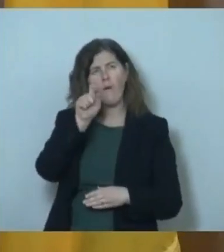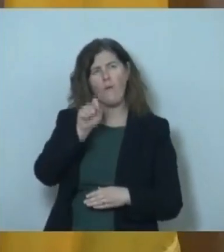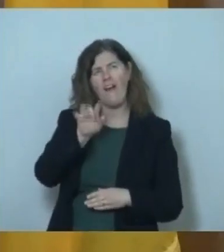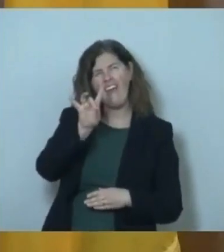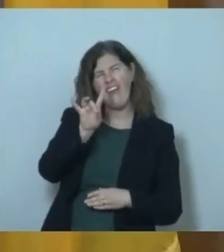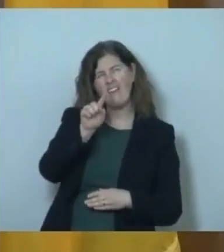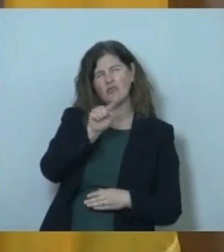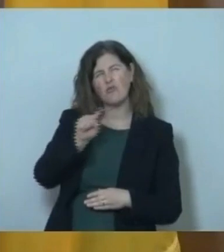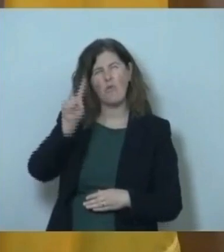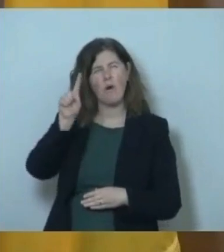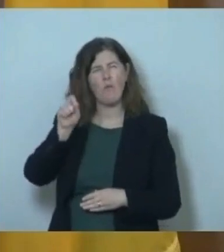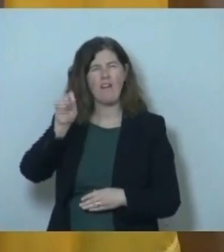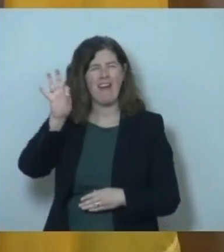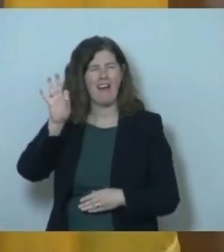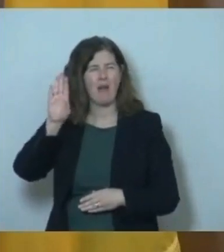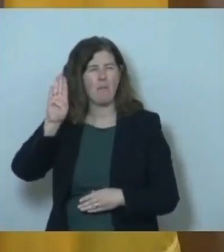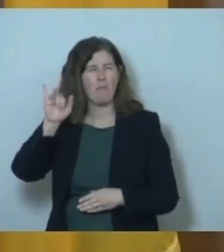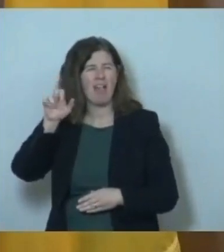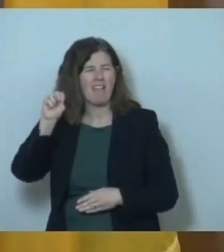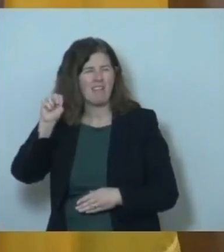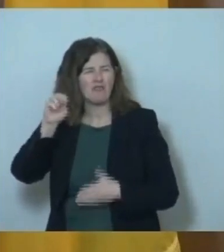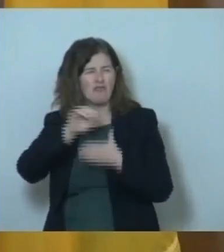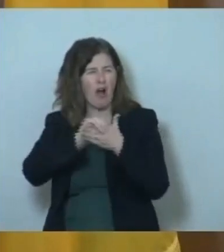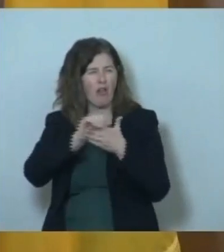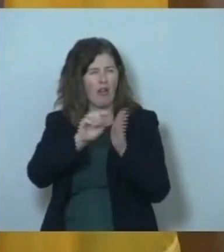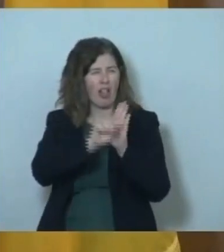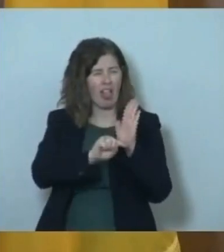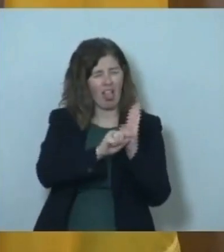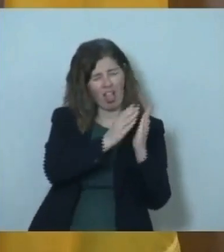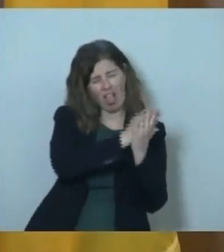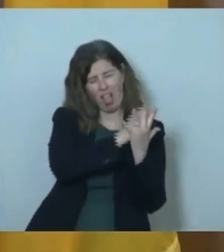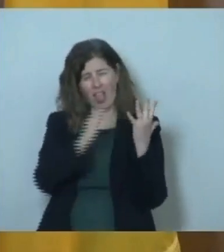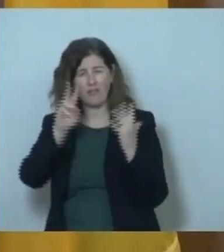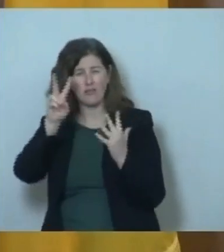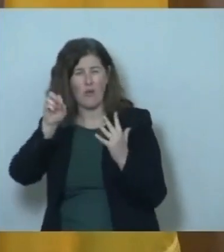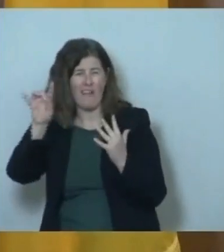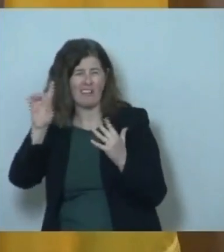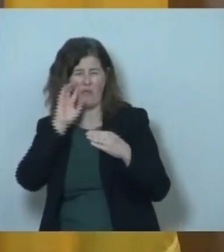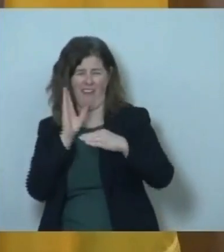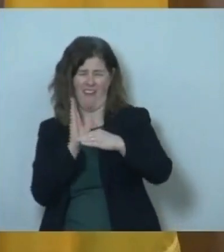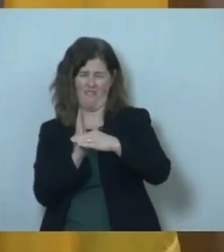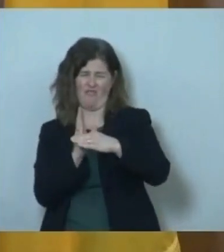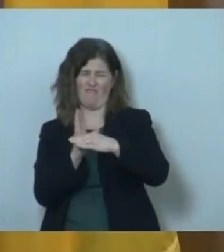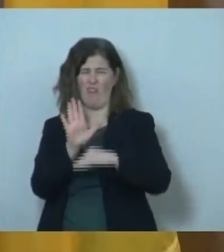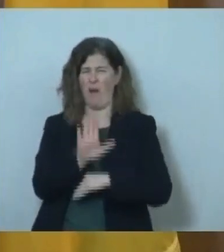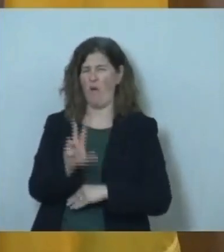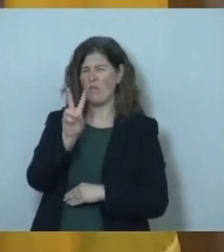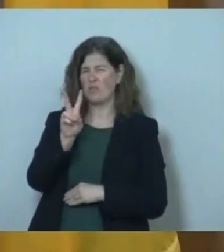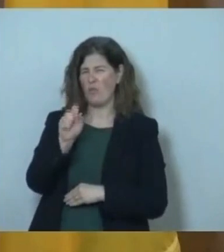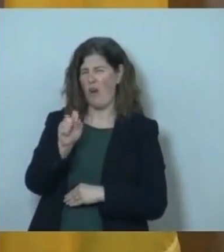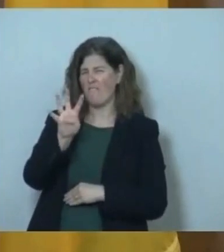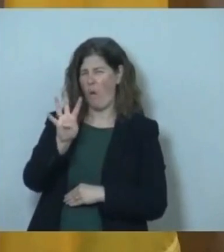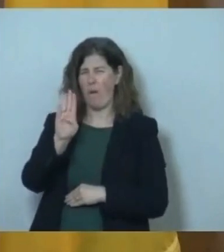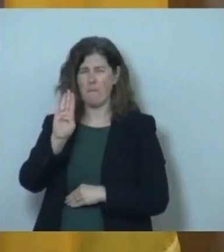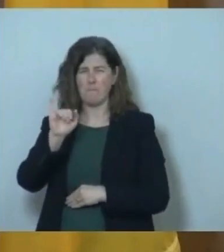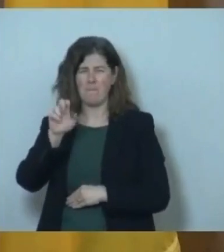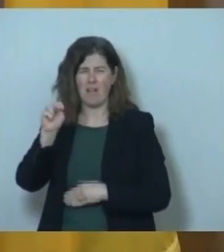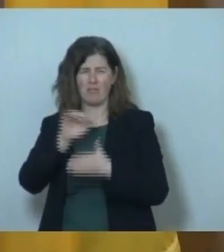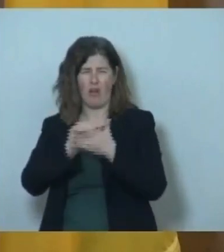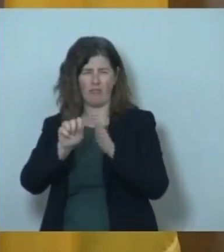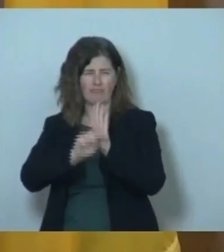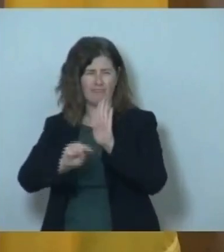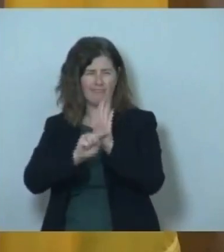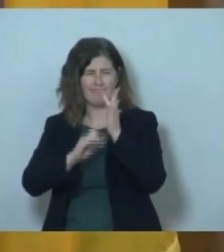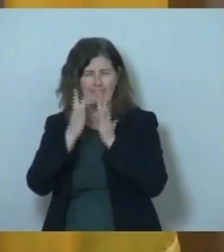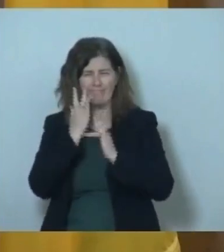billion deficit to 2.8. So if I just look at the average, get to 2.4, I need to make the adjustments